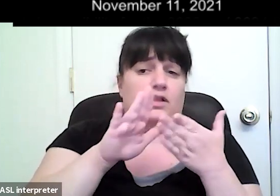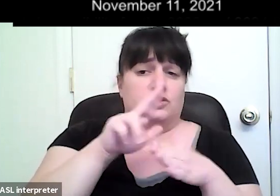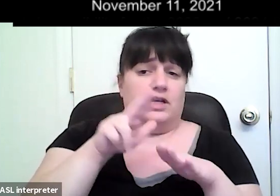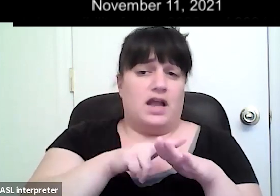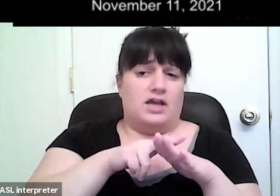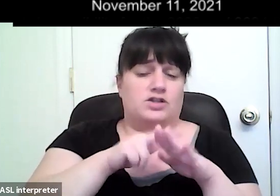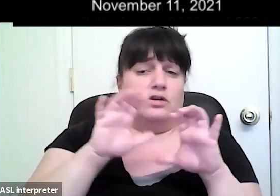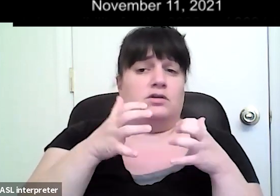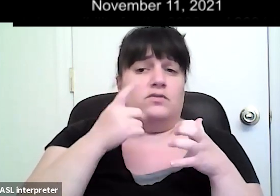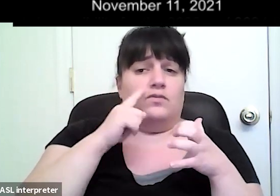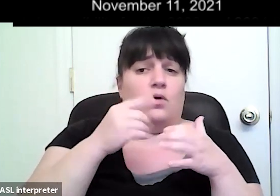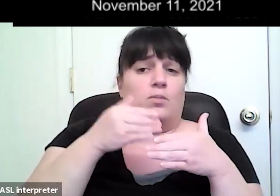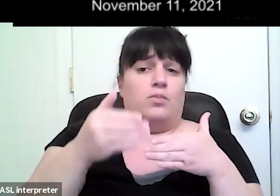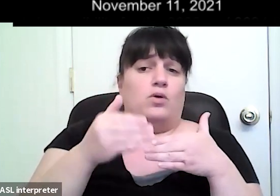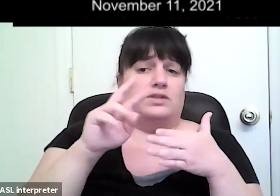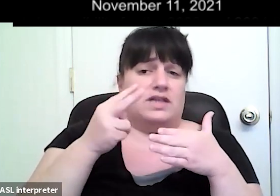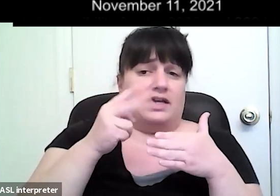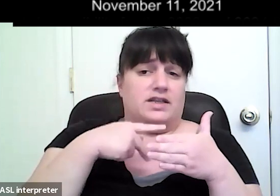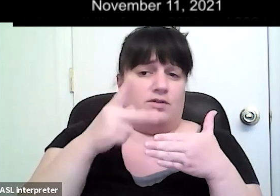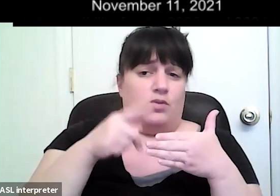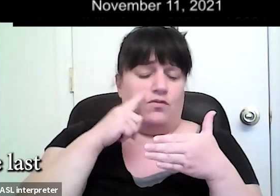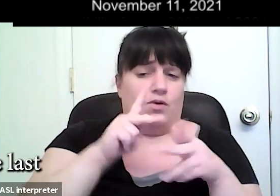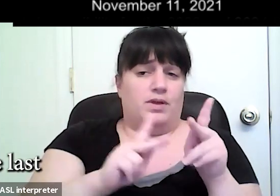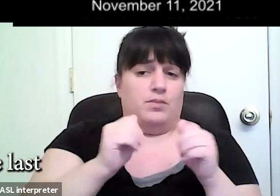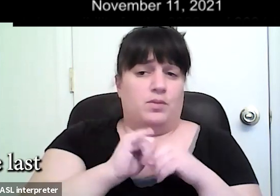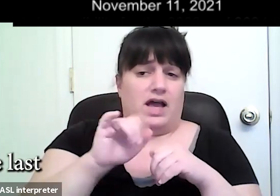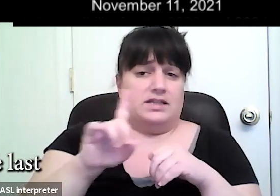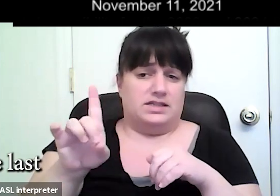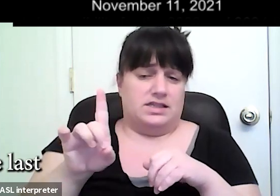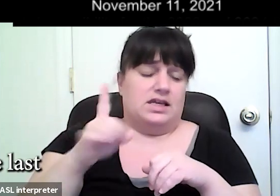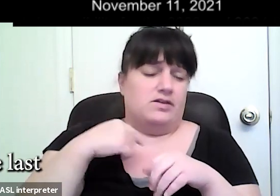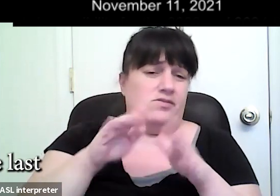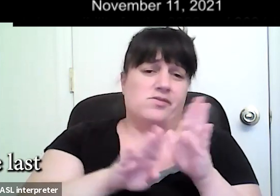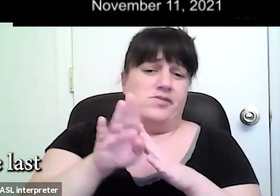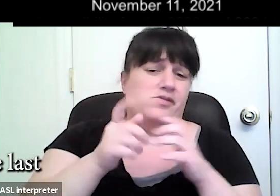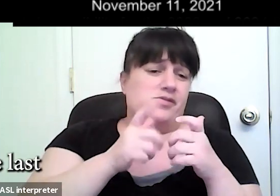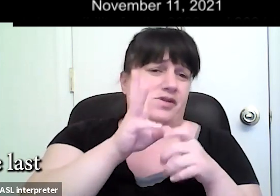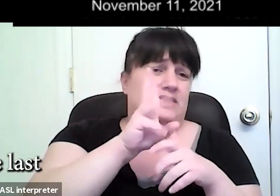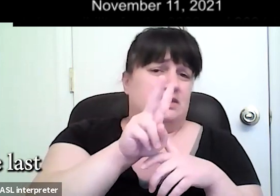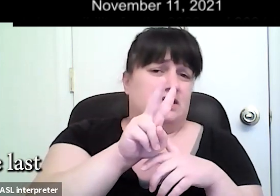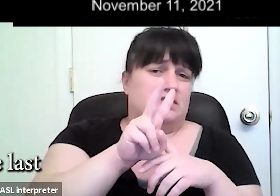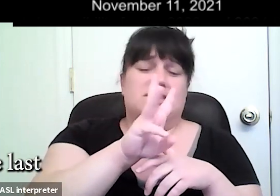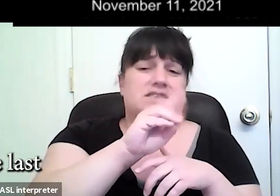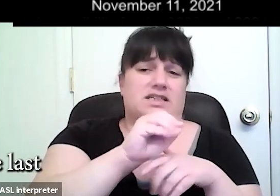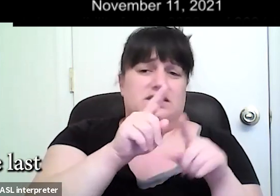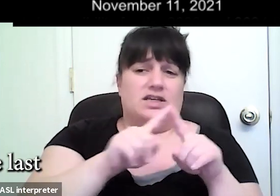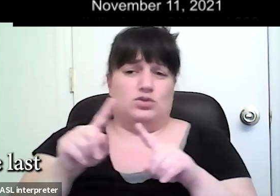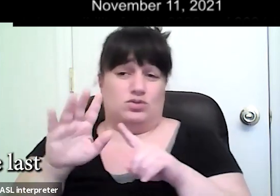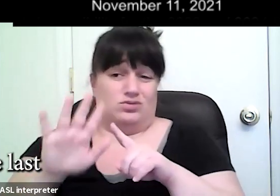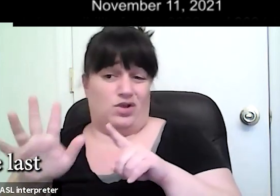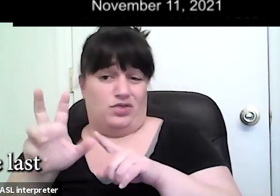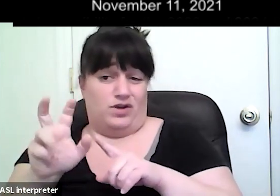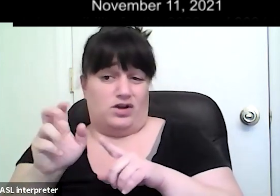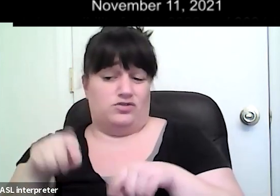hub for post-secondary programs for individuals with IDD. And we've grown from about 60 to almost 300 over